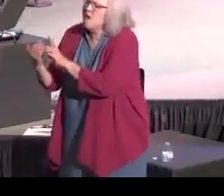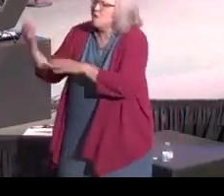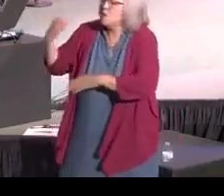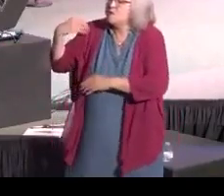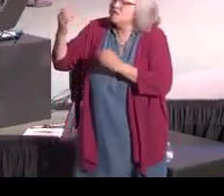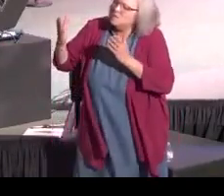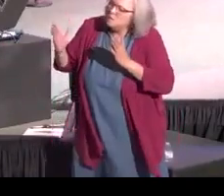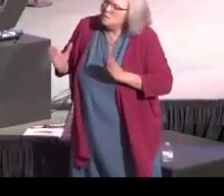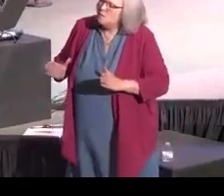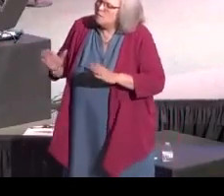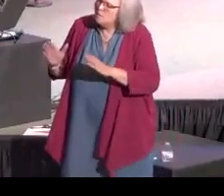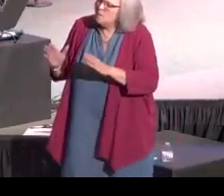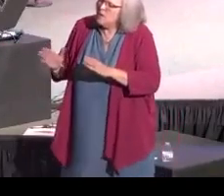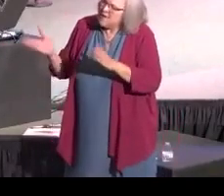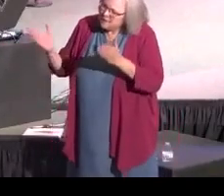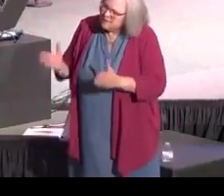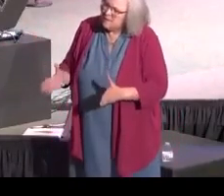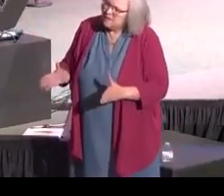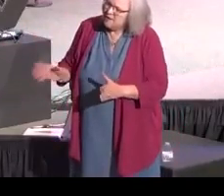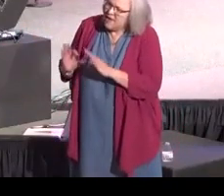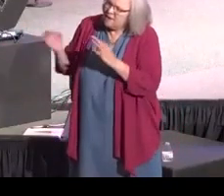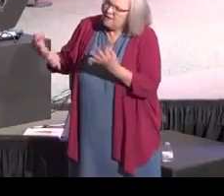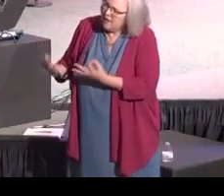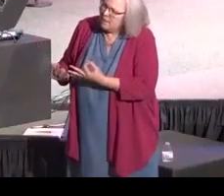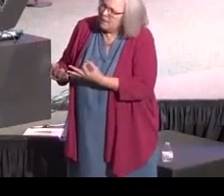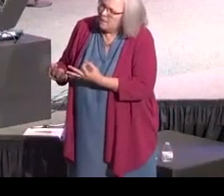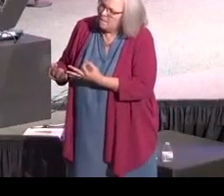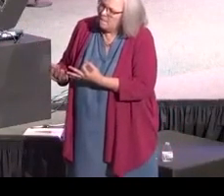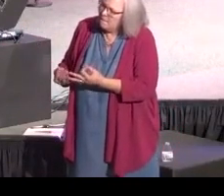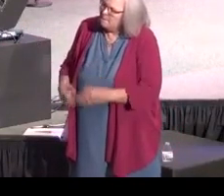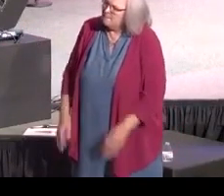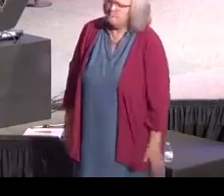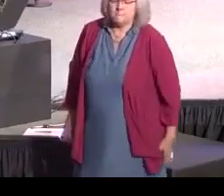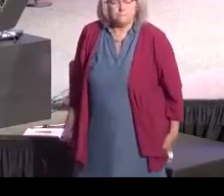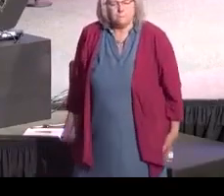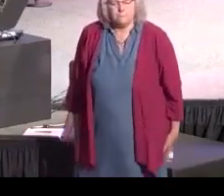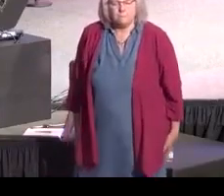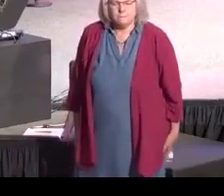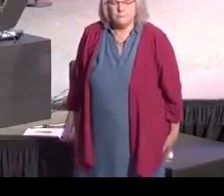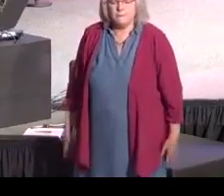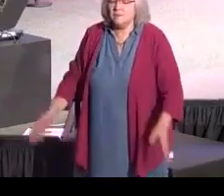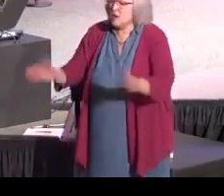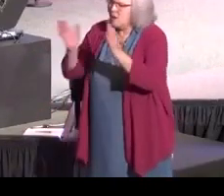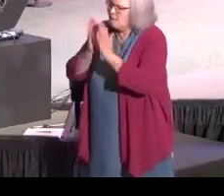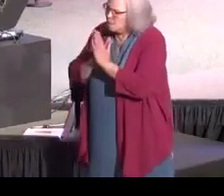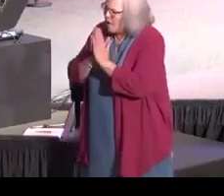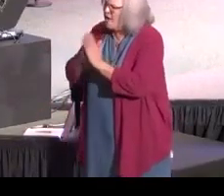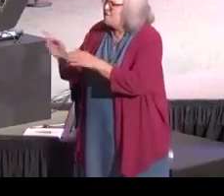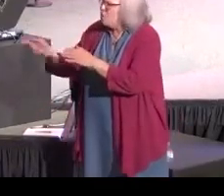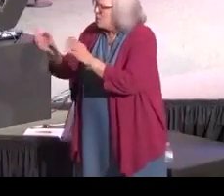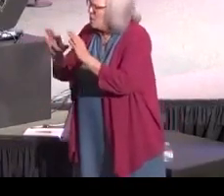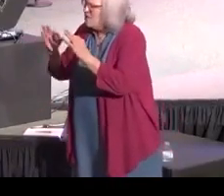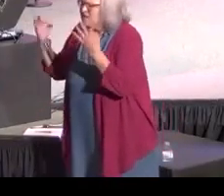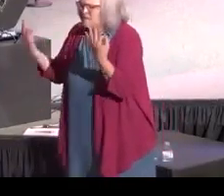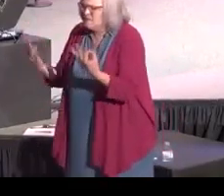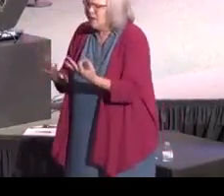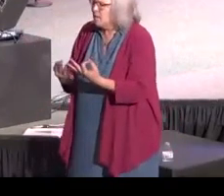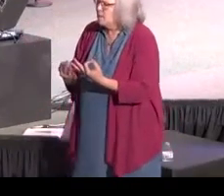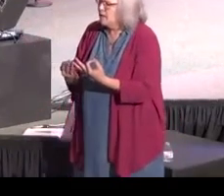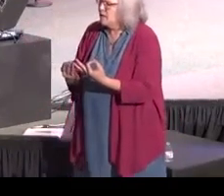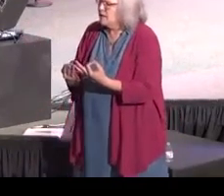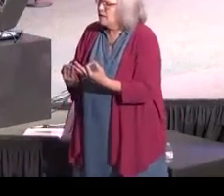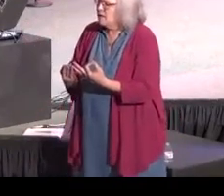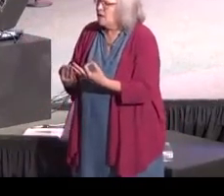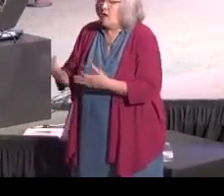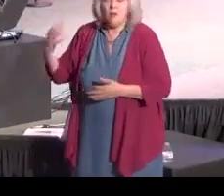do with this guy's family. Praying for his family. Verse 8, his father was sick in